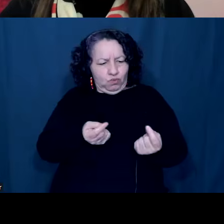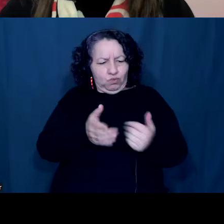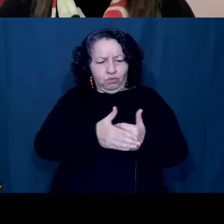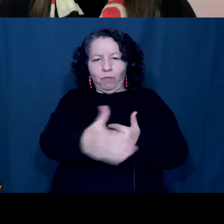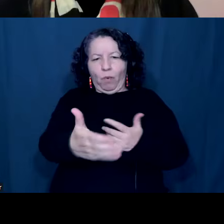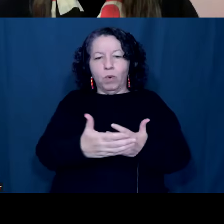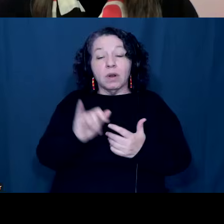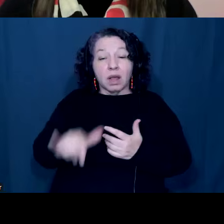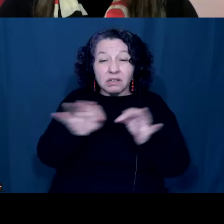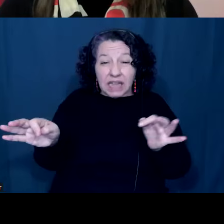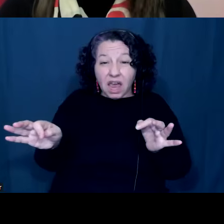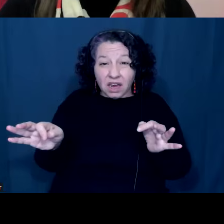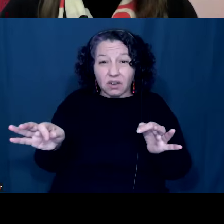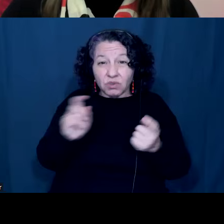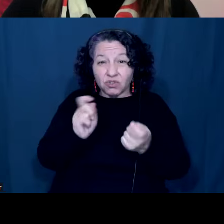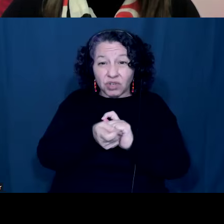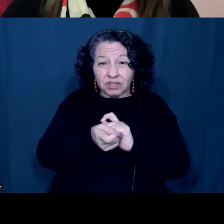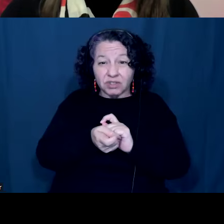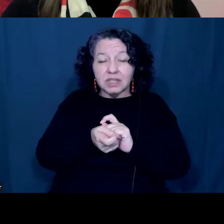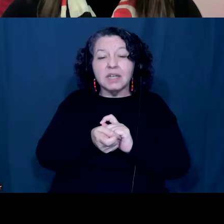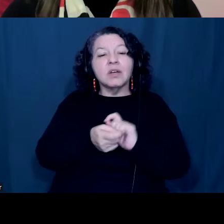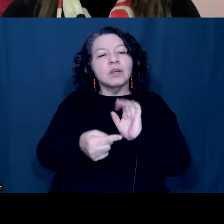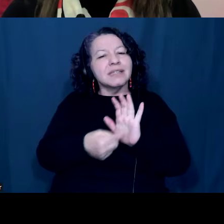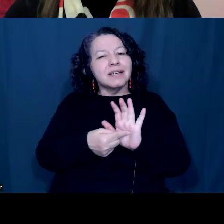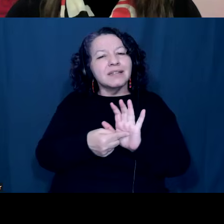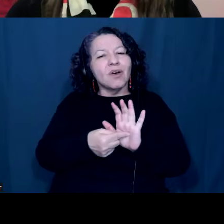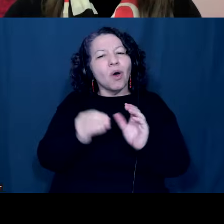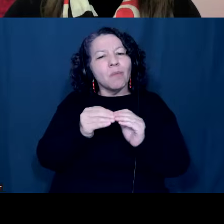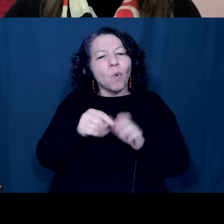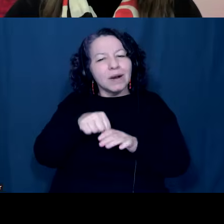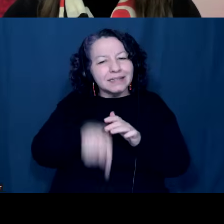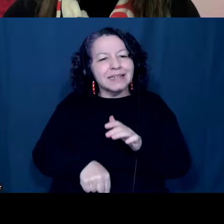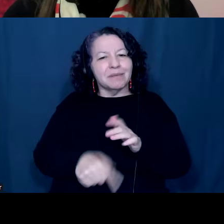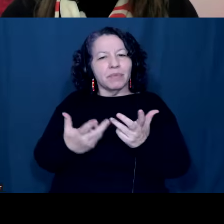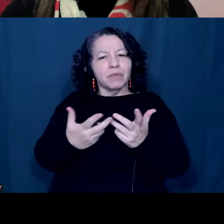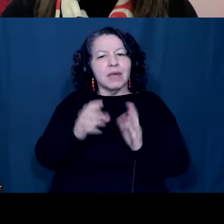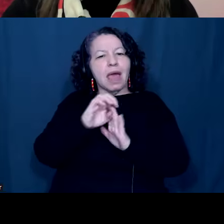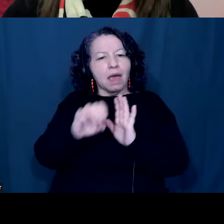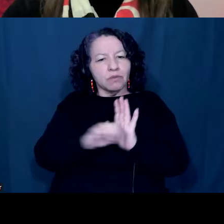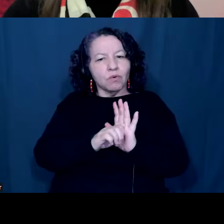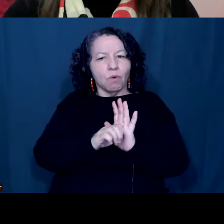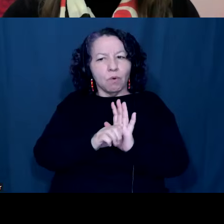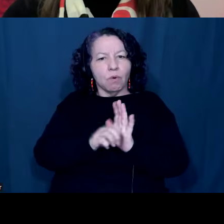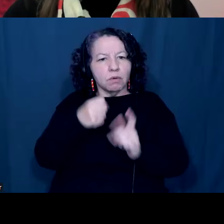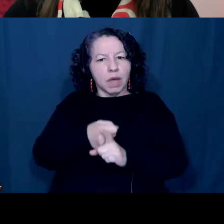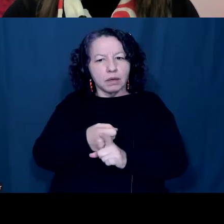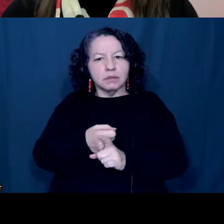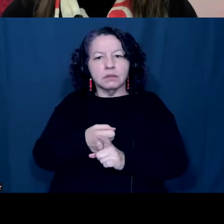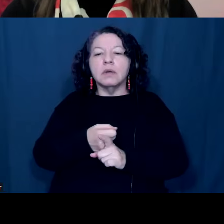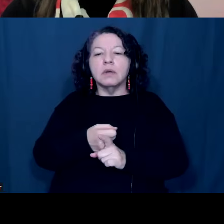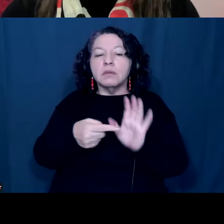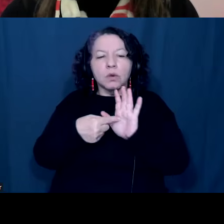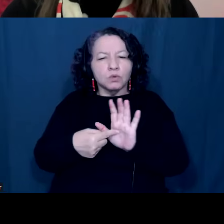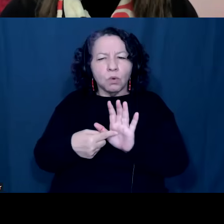signal deeper ethical changes. They reflect a growing understanding that Indigenous